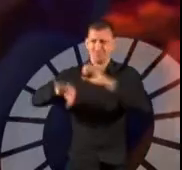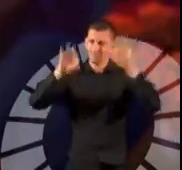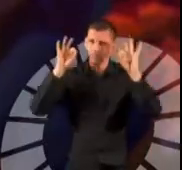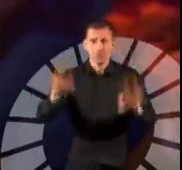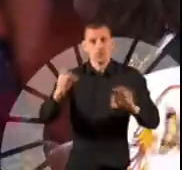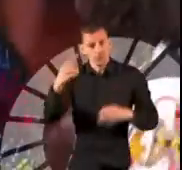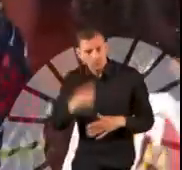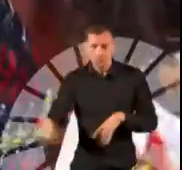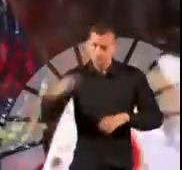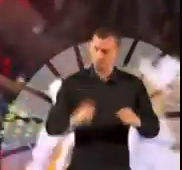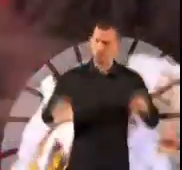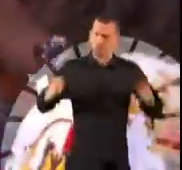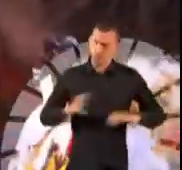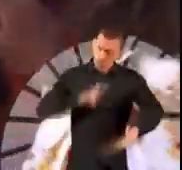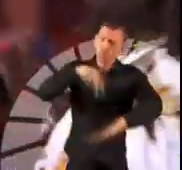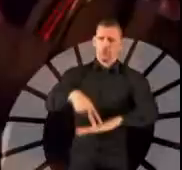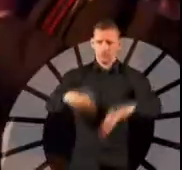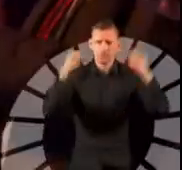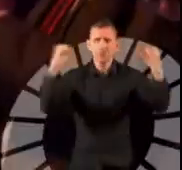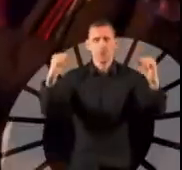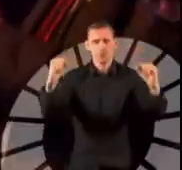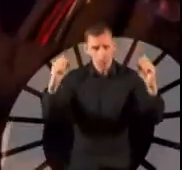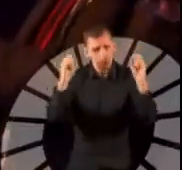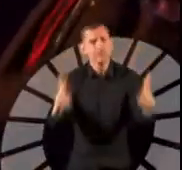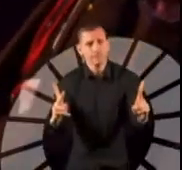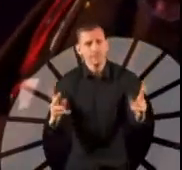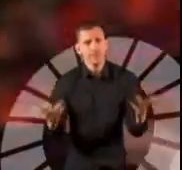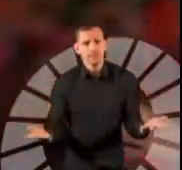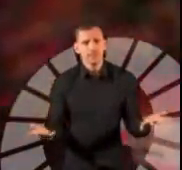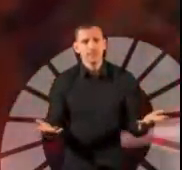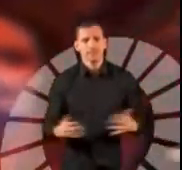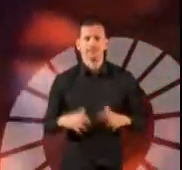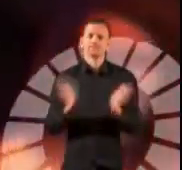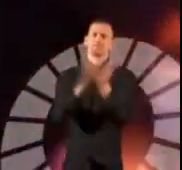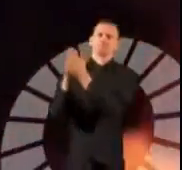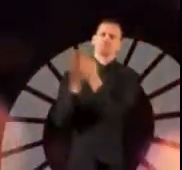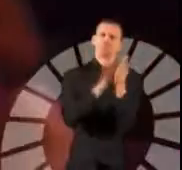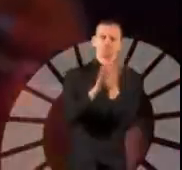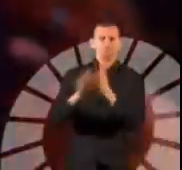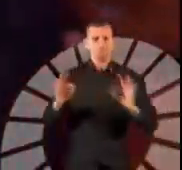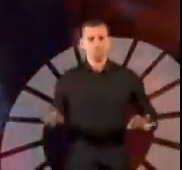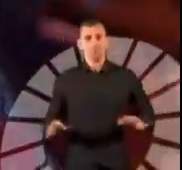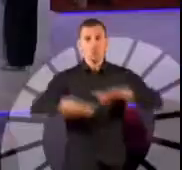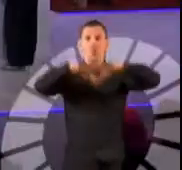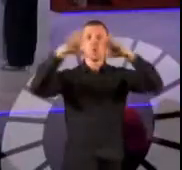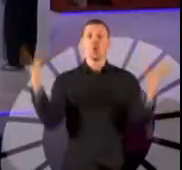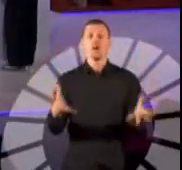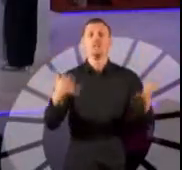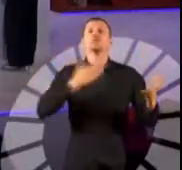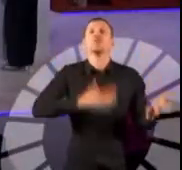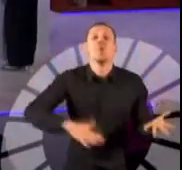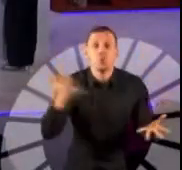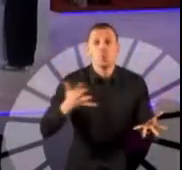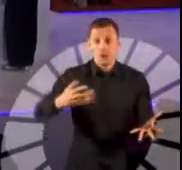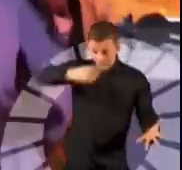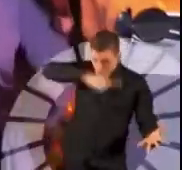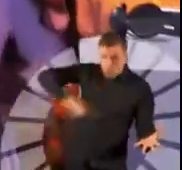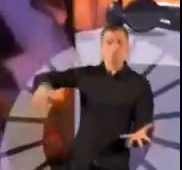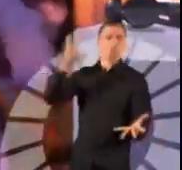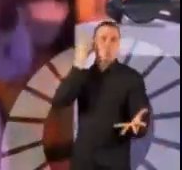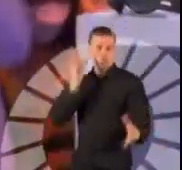Wow. Thank you. World leaders, if you're with us and if you're for our future, then stand